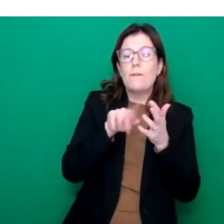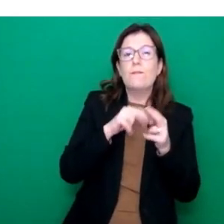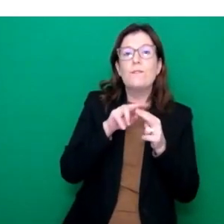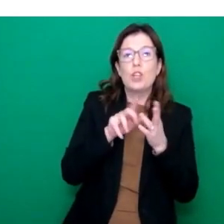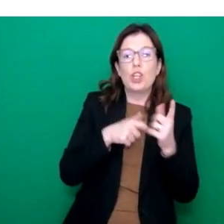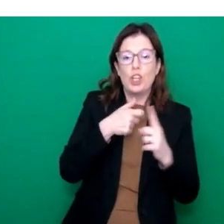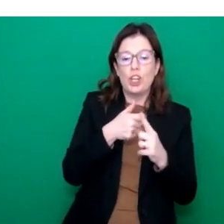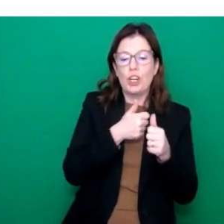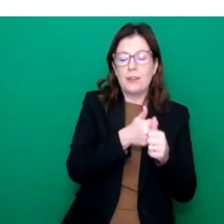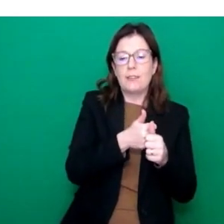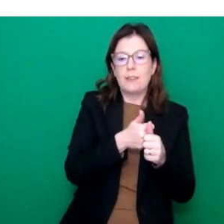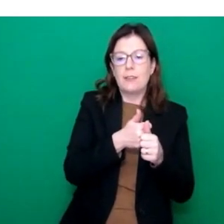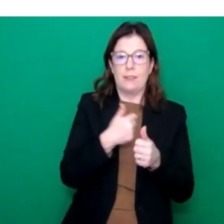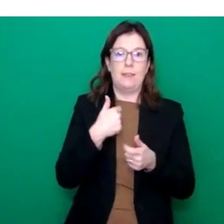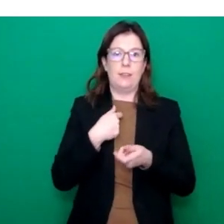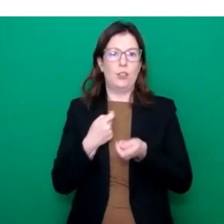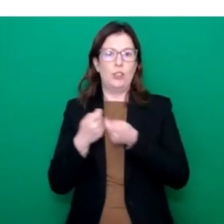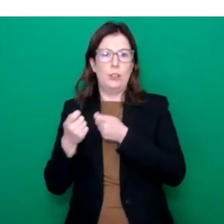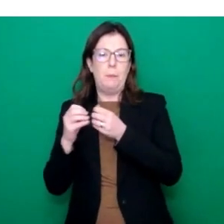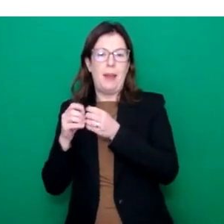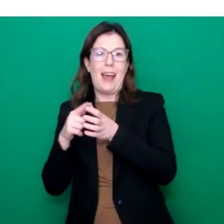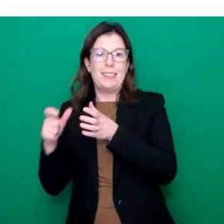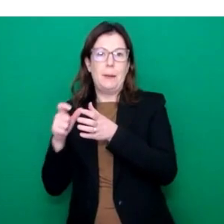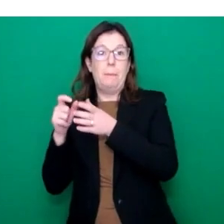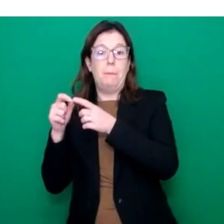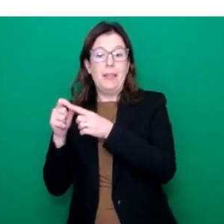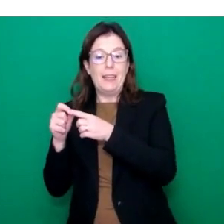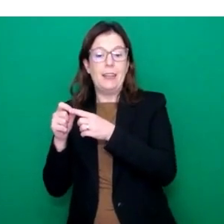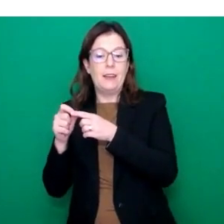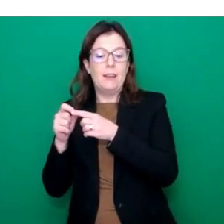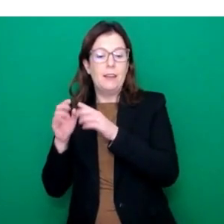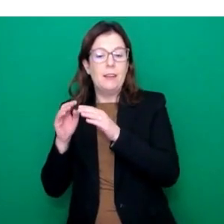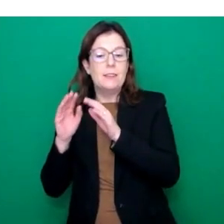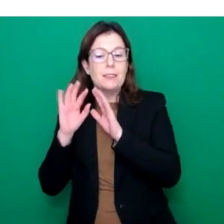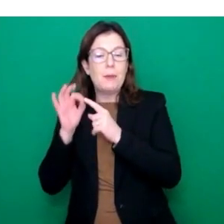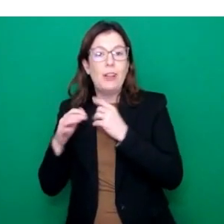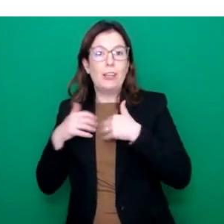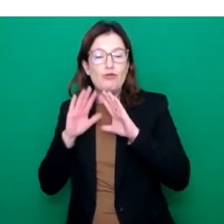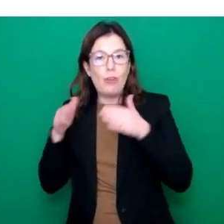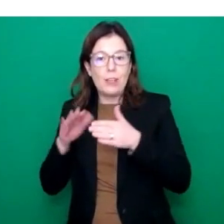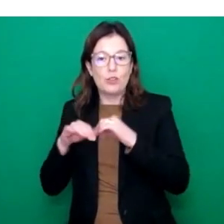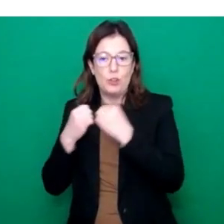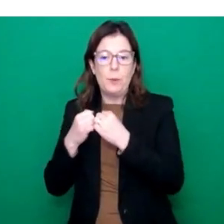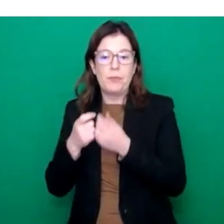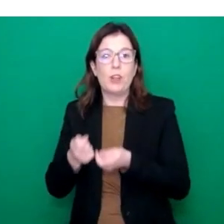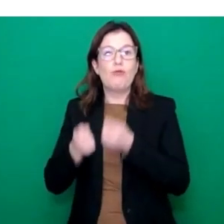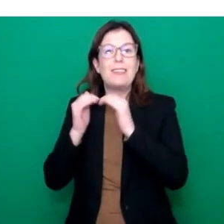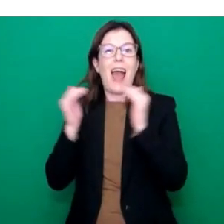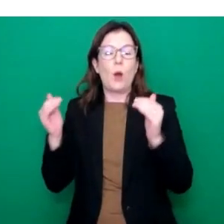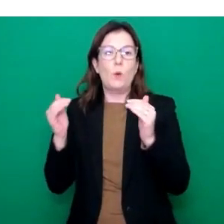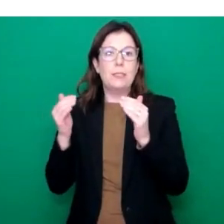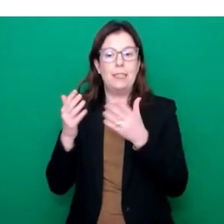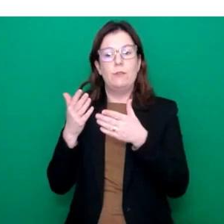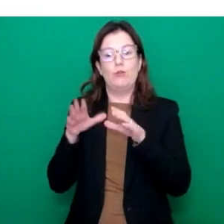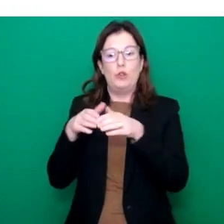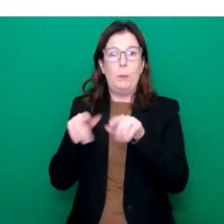also here in my capacity as chair for the BABCP Equality and Culture Special Interest Group and the chair of the Race Equity Working Group at SLAM.